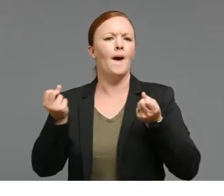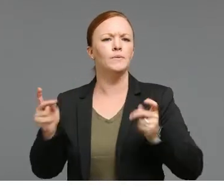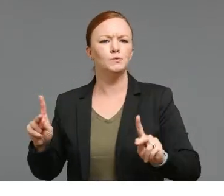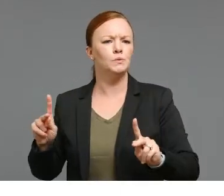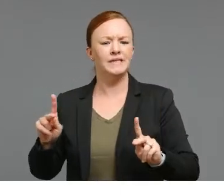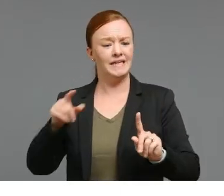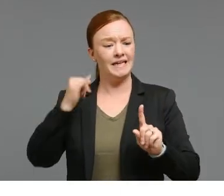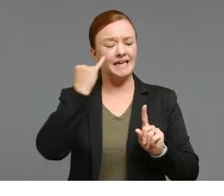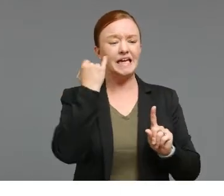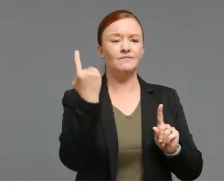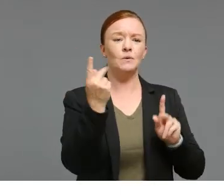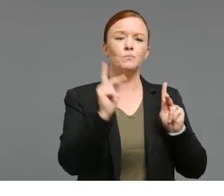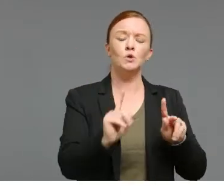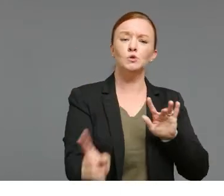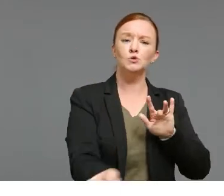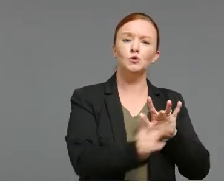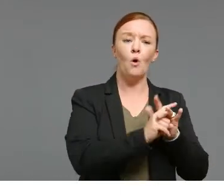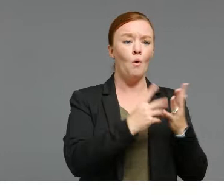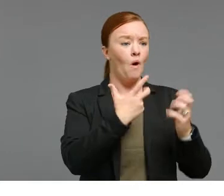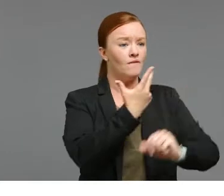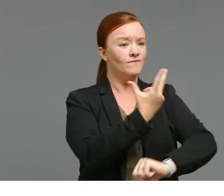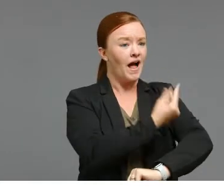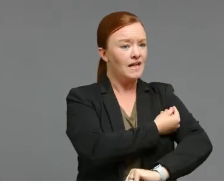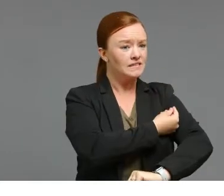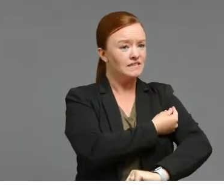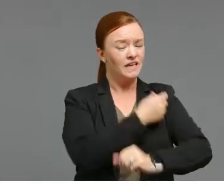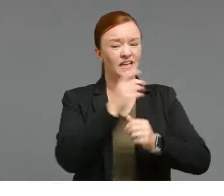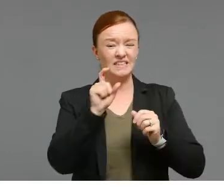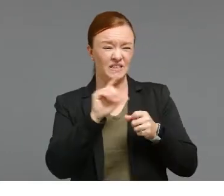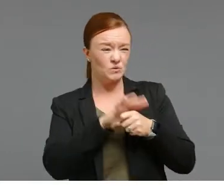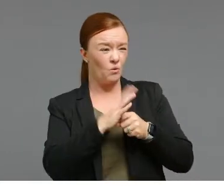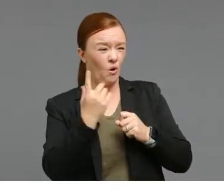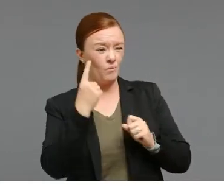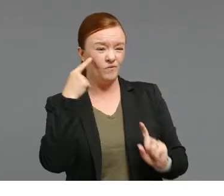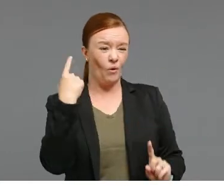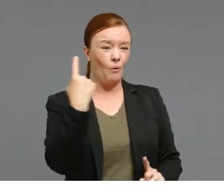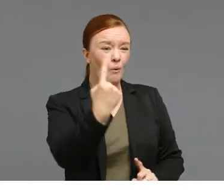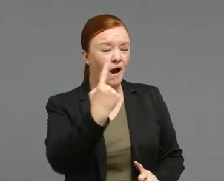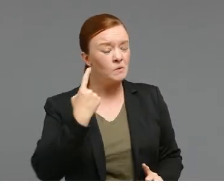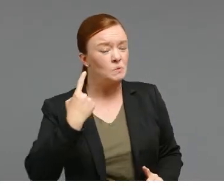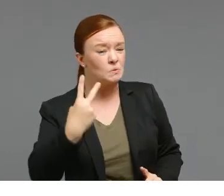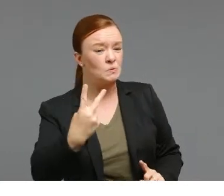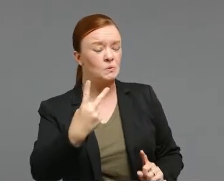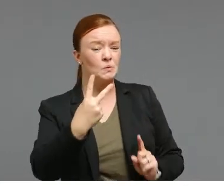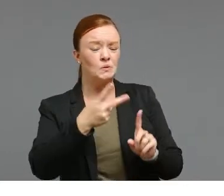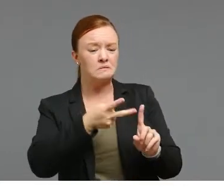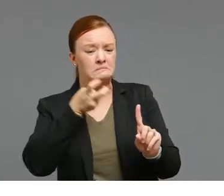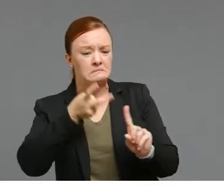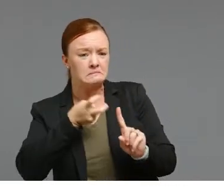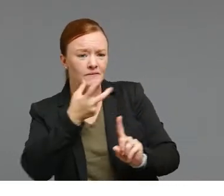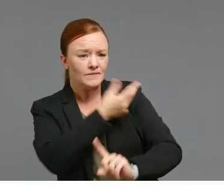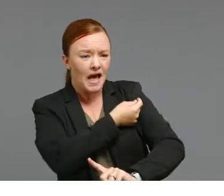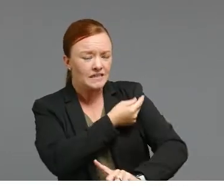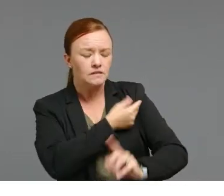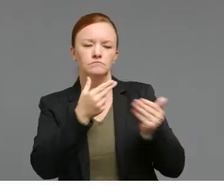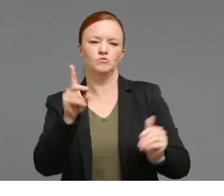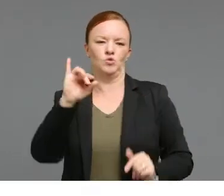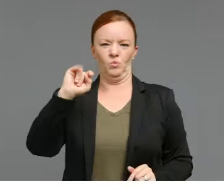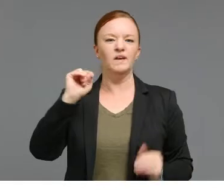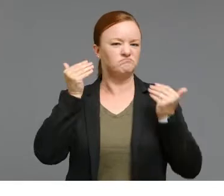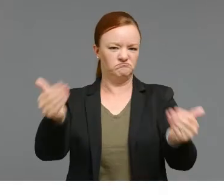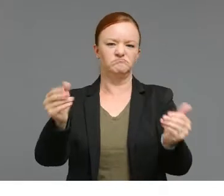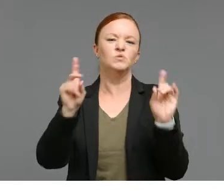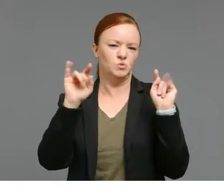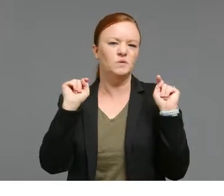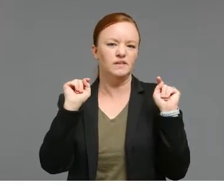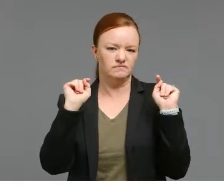that person to another place. If you do have to open a vial to extract just a couple of doses, take that